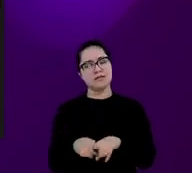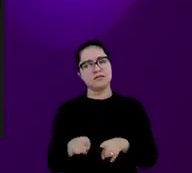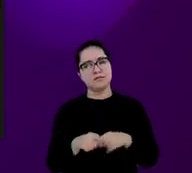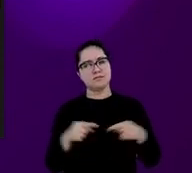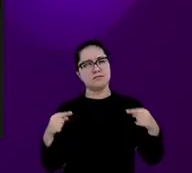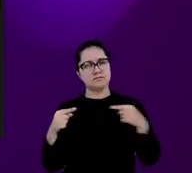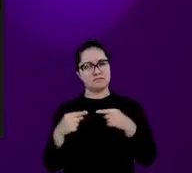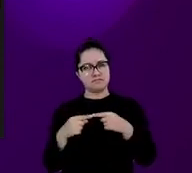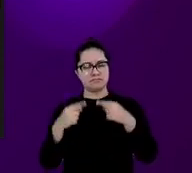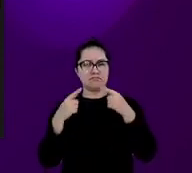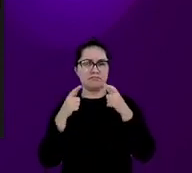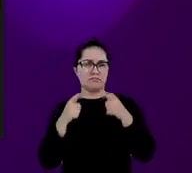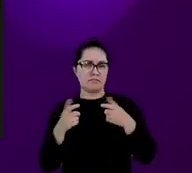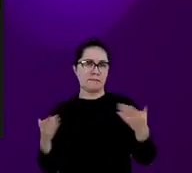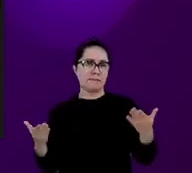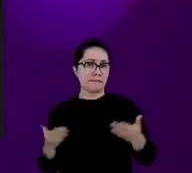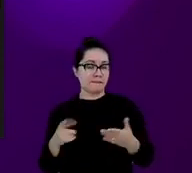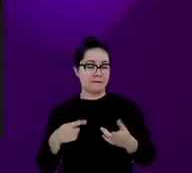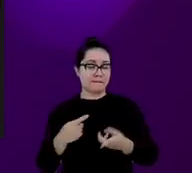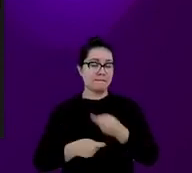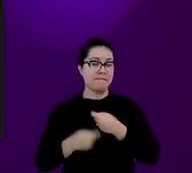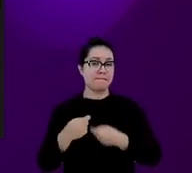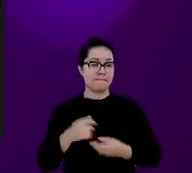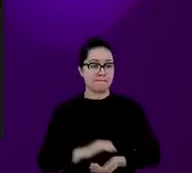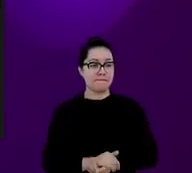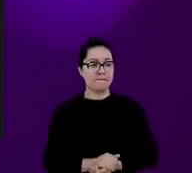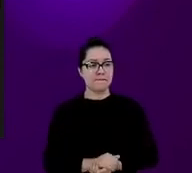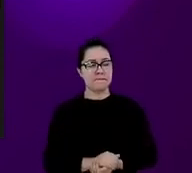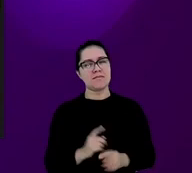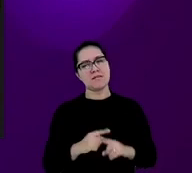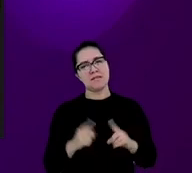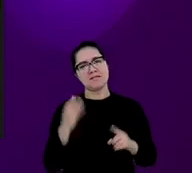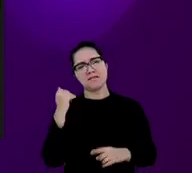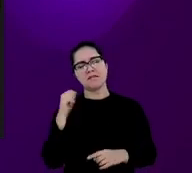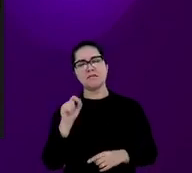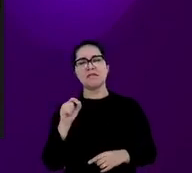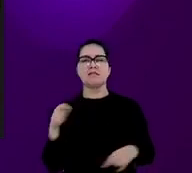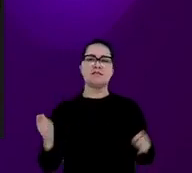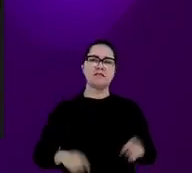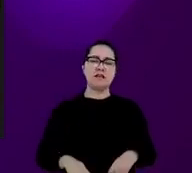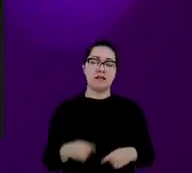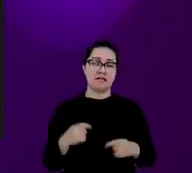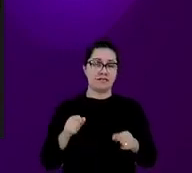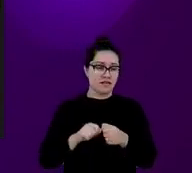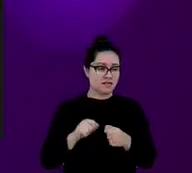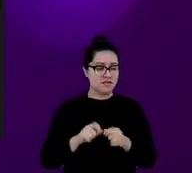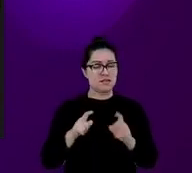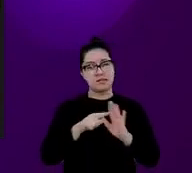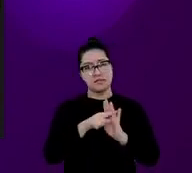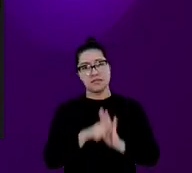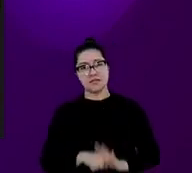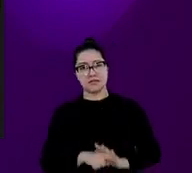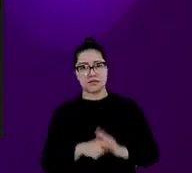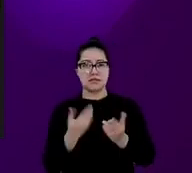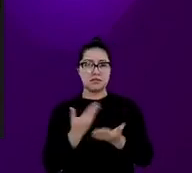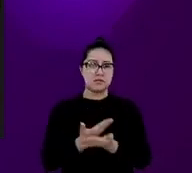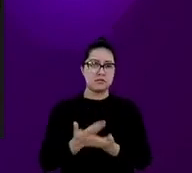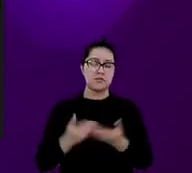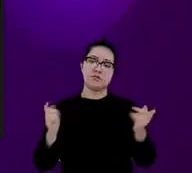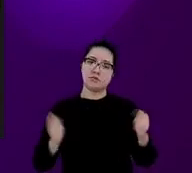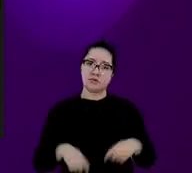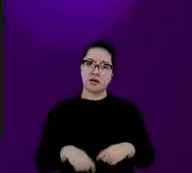in doing that. But then they would think, well, we're used to having pharmaceuticals that are prescribed on